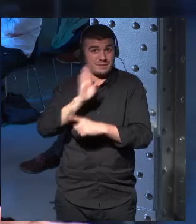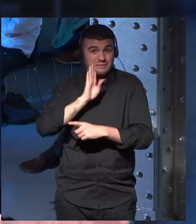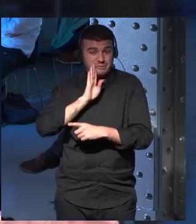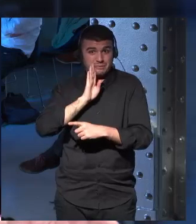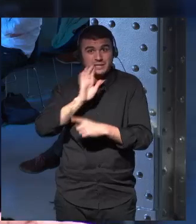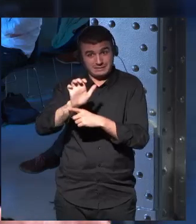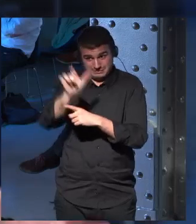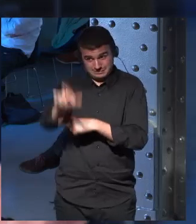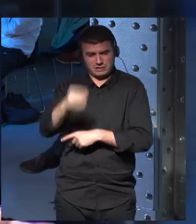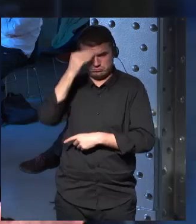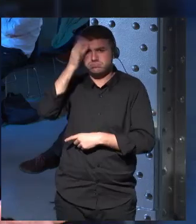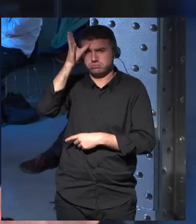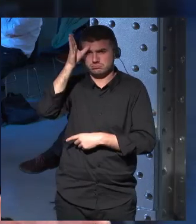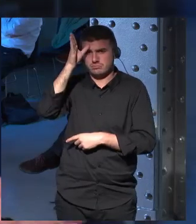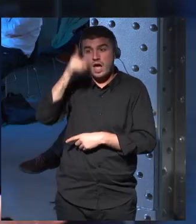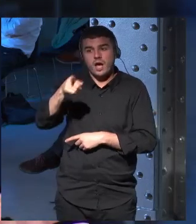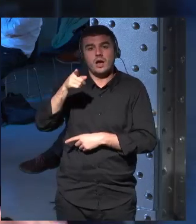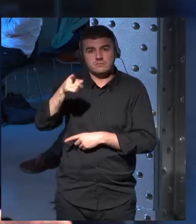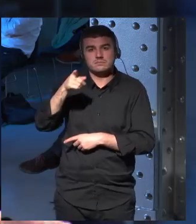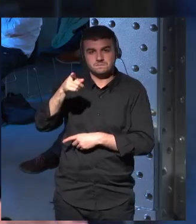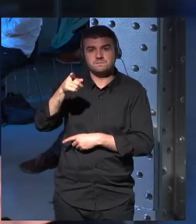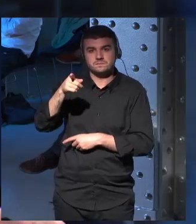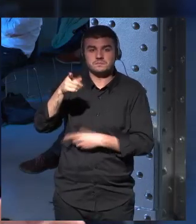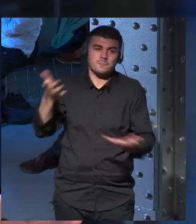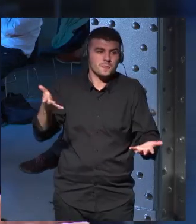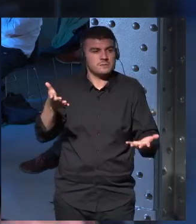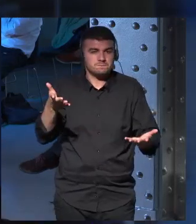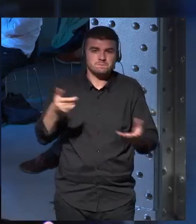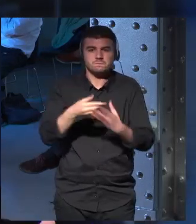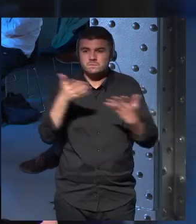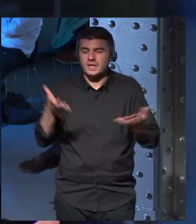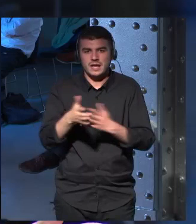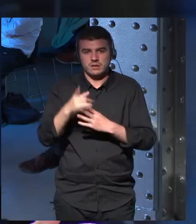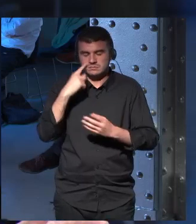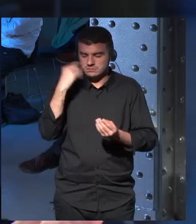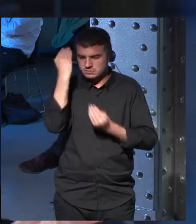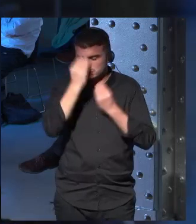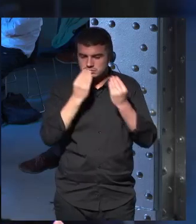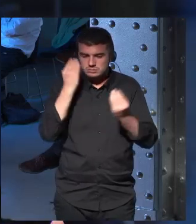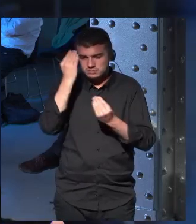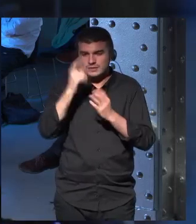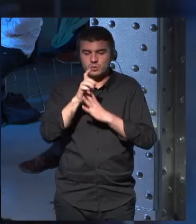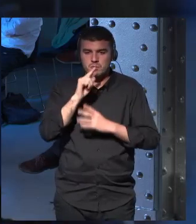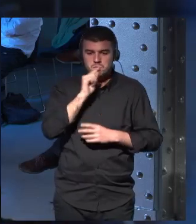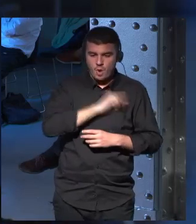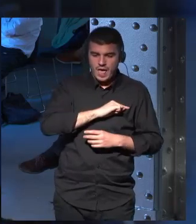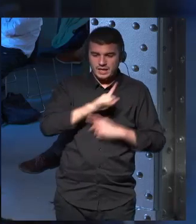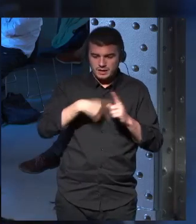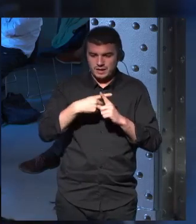is wrestling in a moral and intellectual sense with the question. To